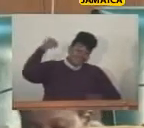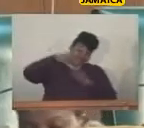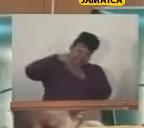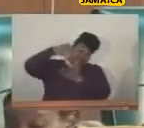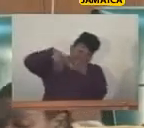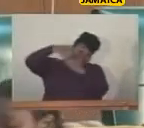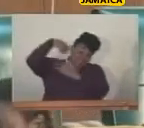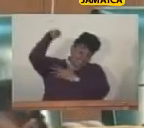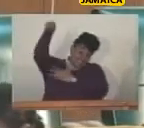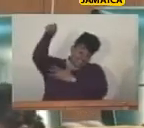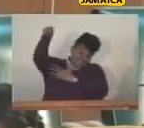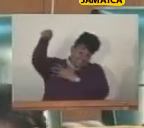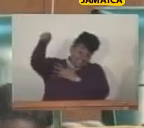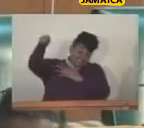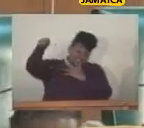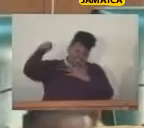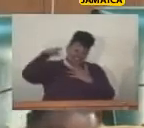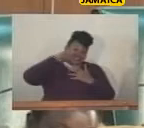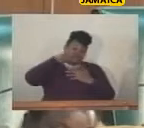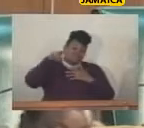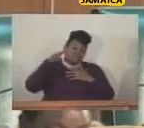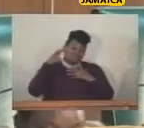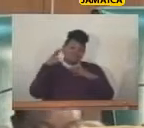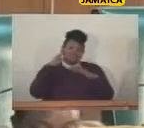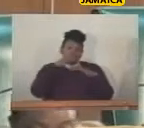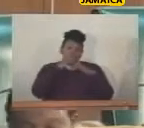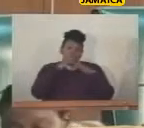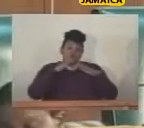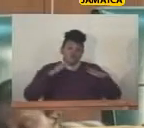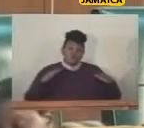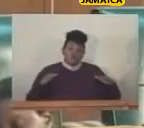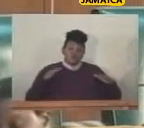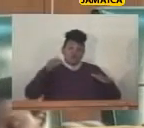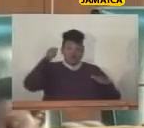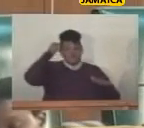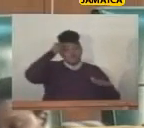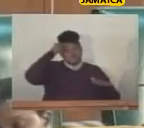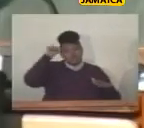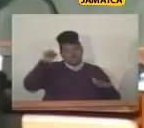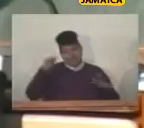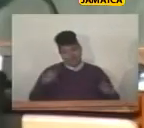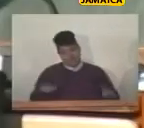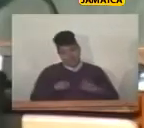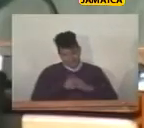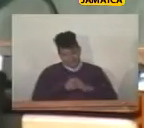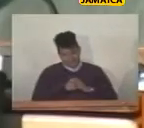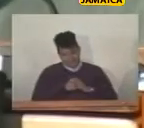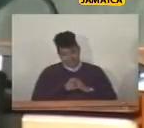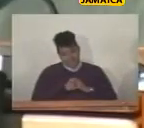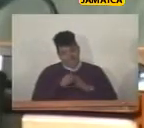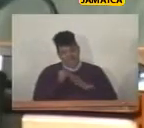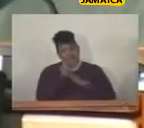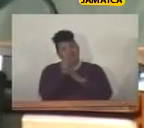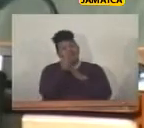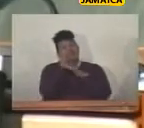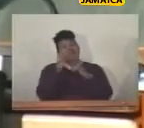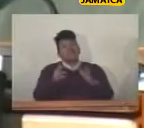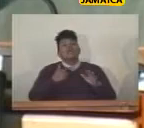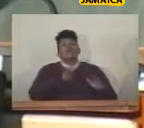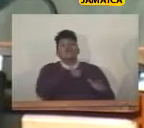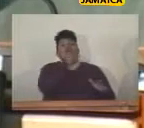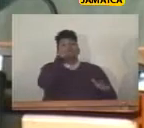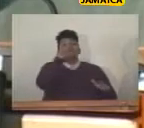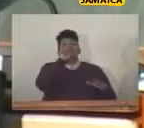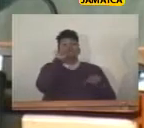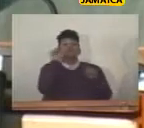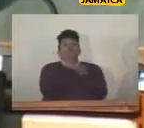society, there's a quiet rebellion that is taking place. And as leaders, we must